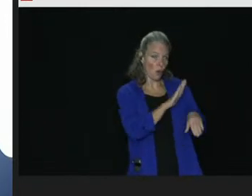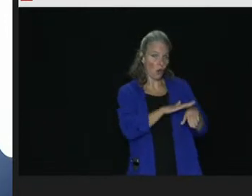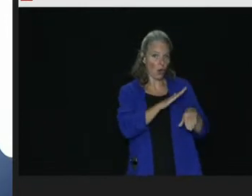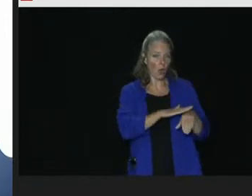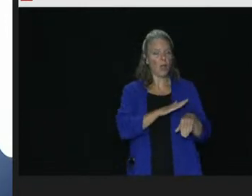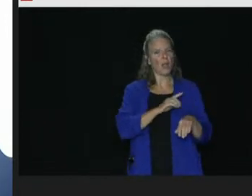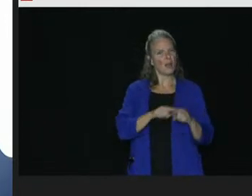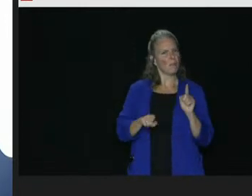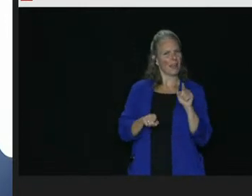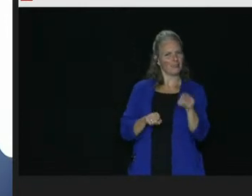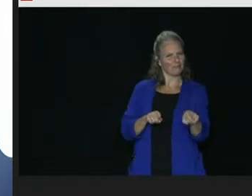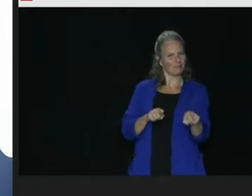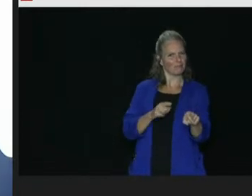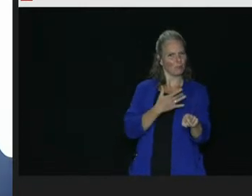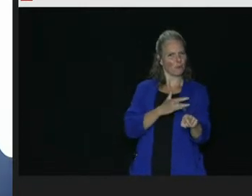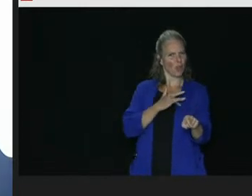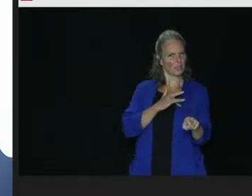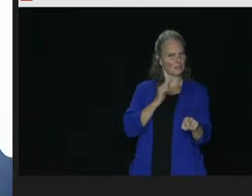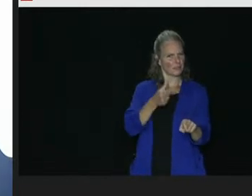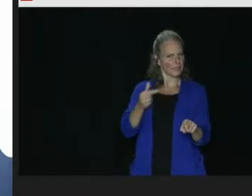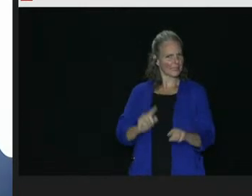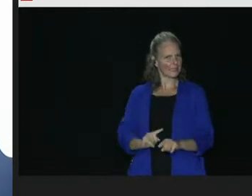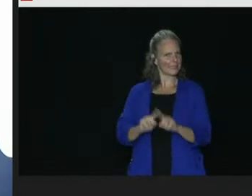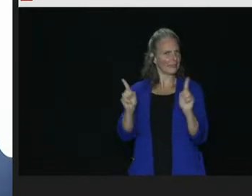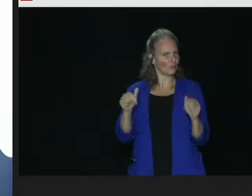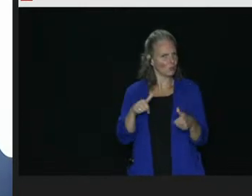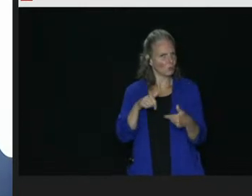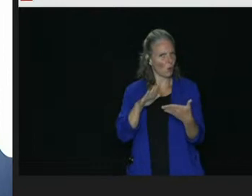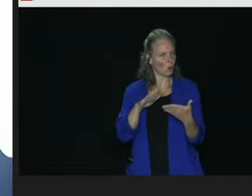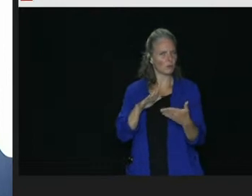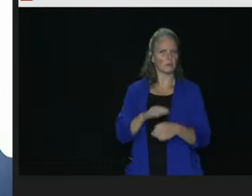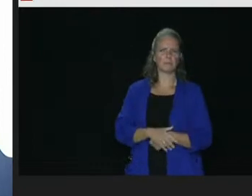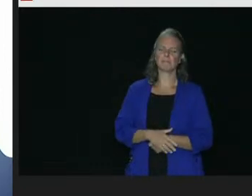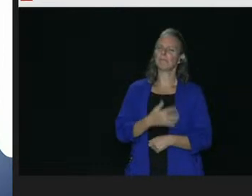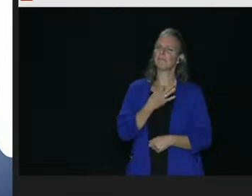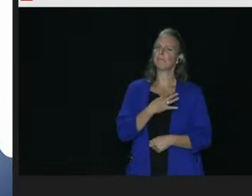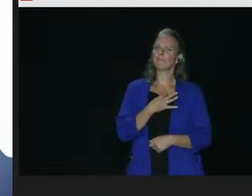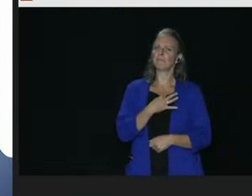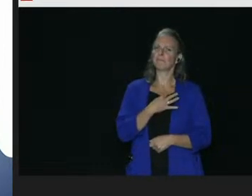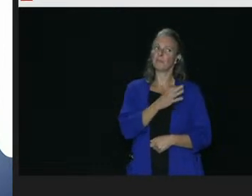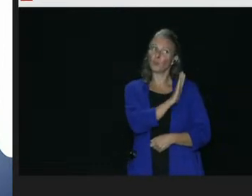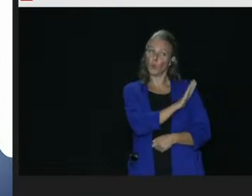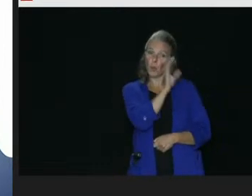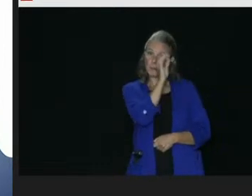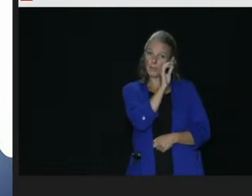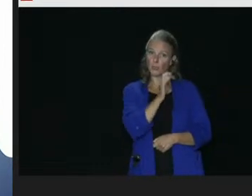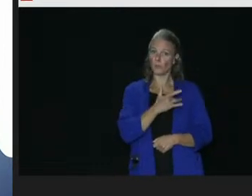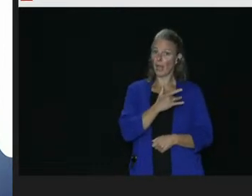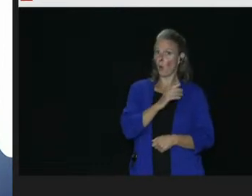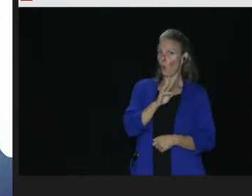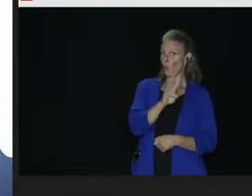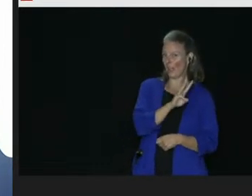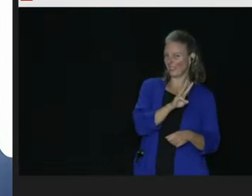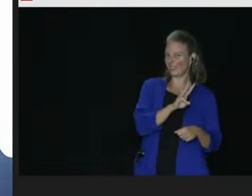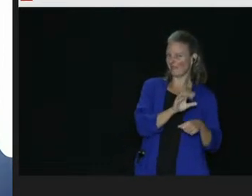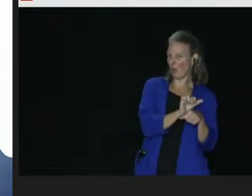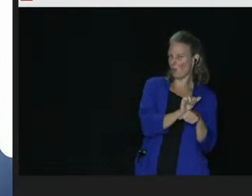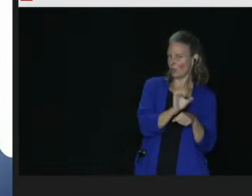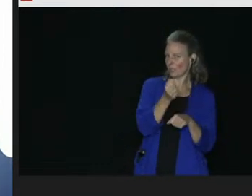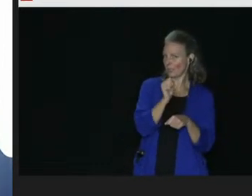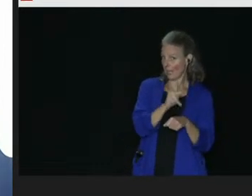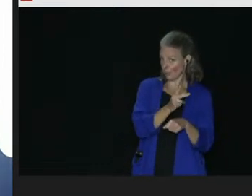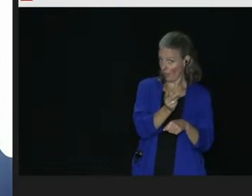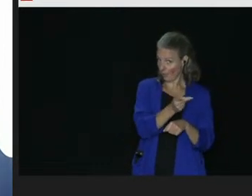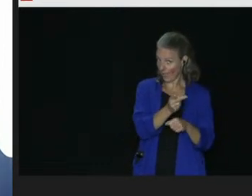government has taken. So I'm wondering, do you think the Western provinces, Alberta and Saskatchewan, have truly learned